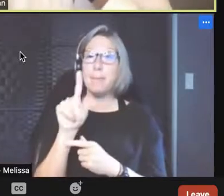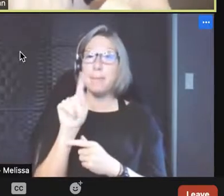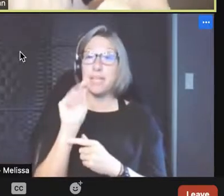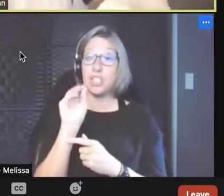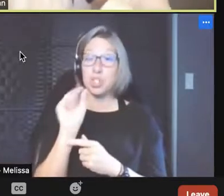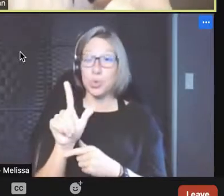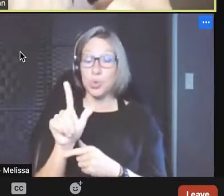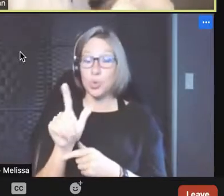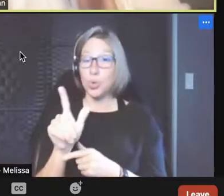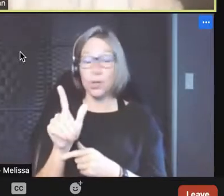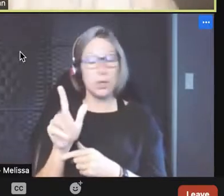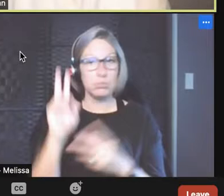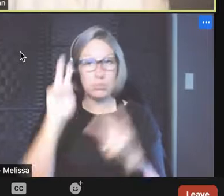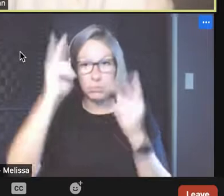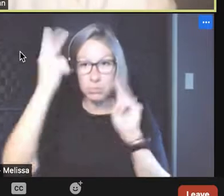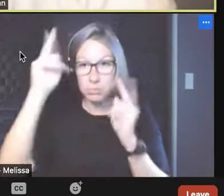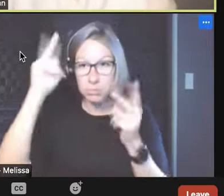thing.